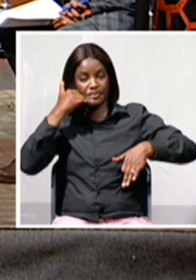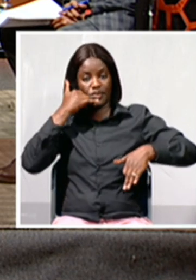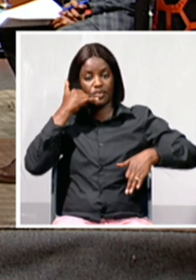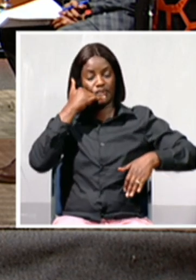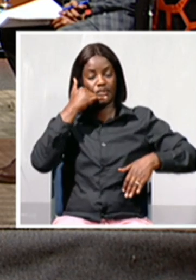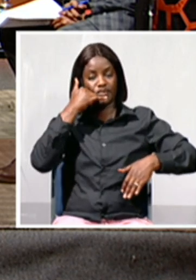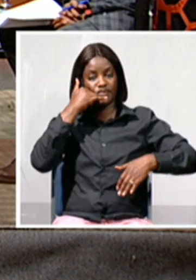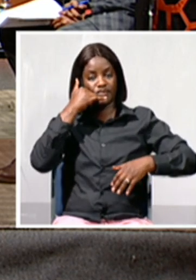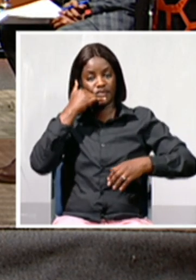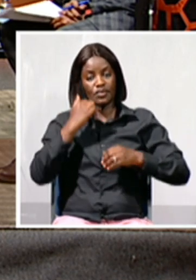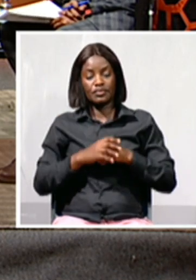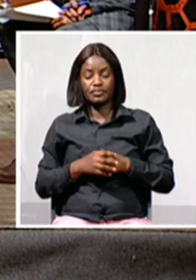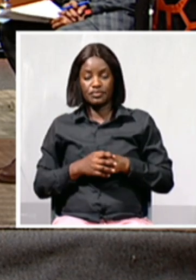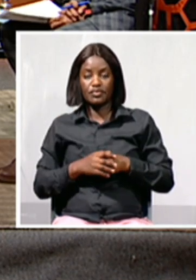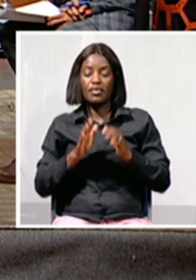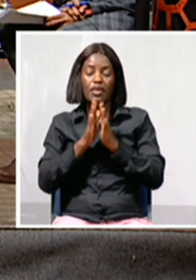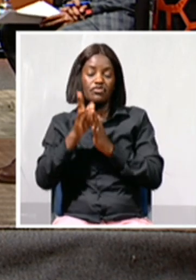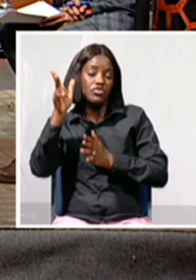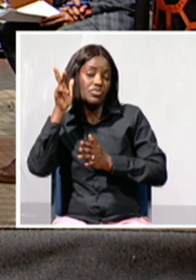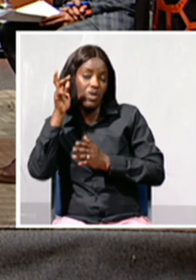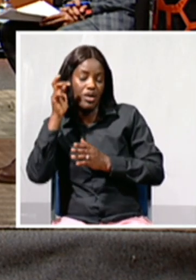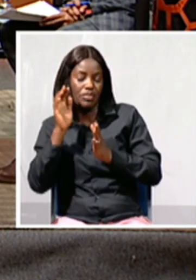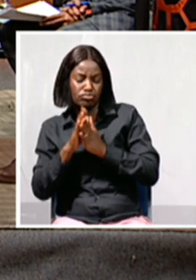If you are able to hear us, please go ahead.